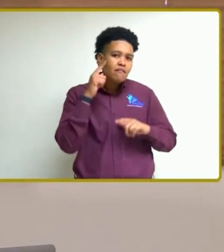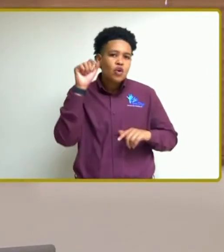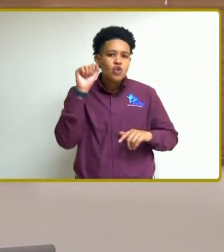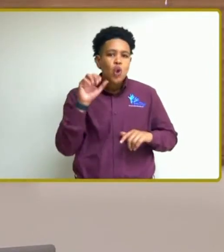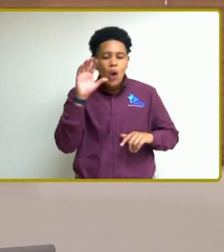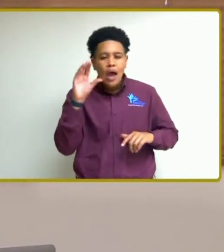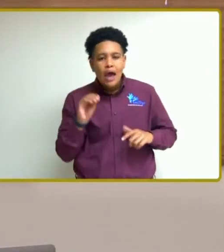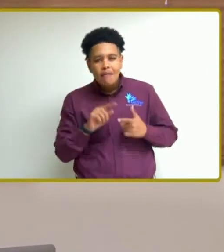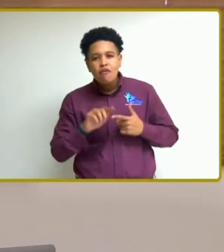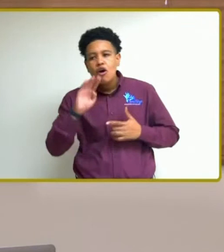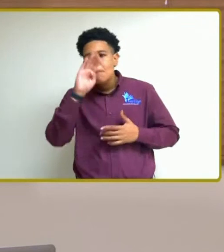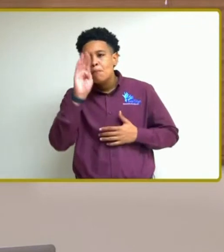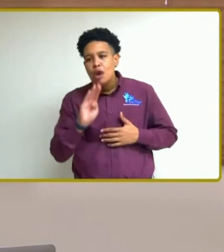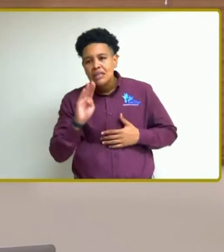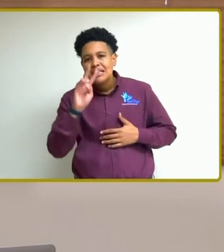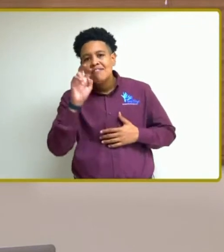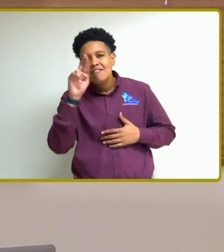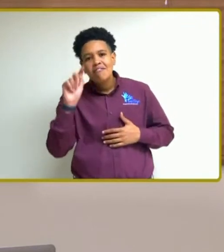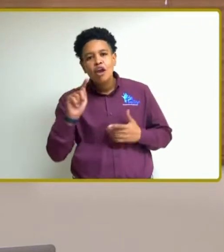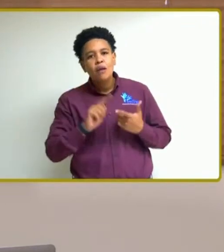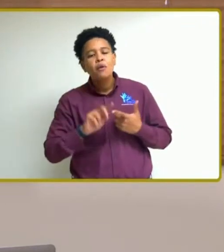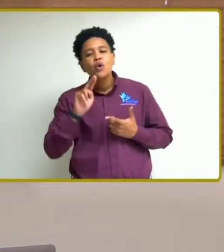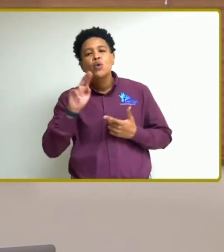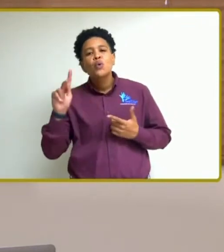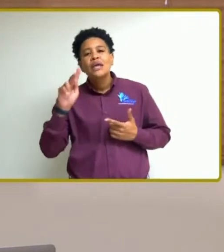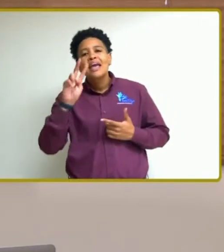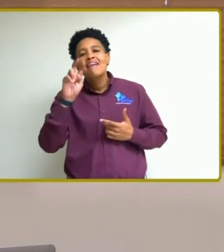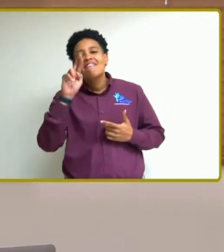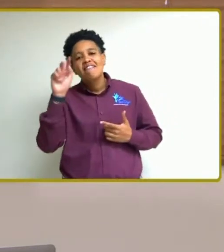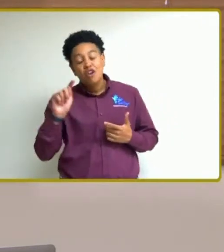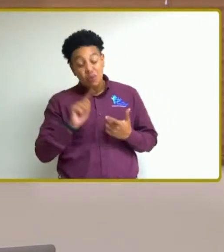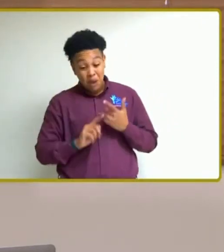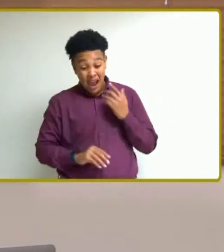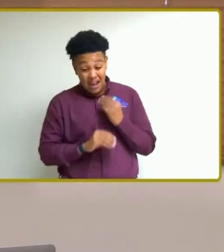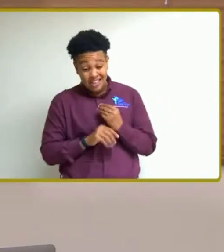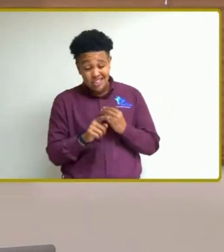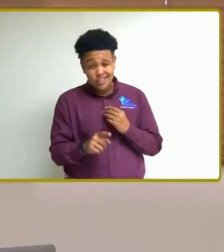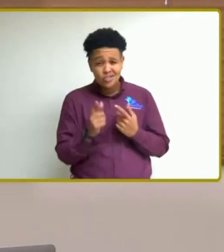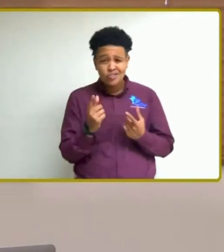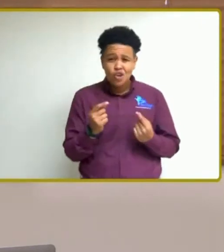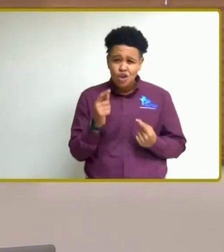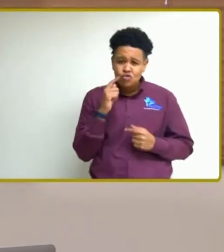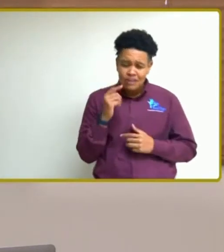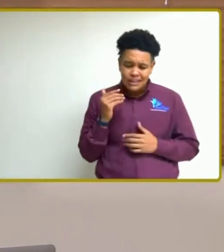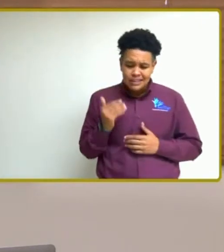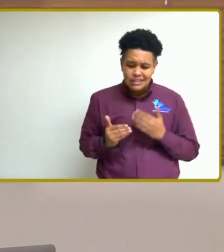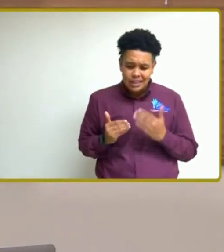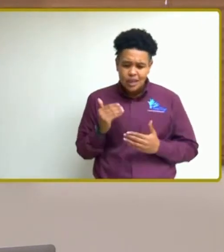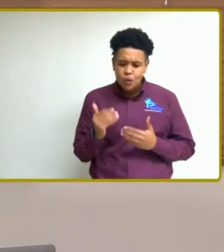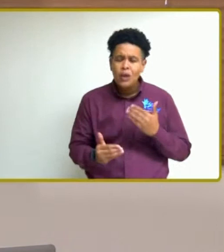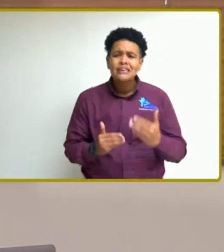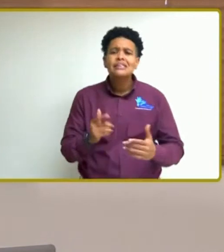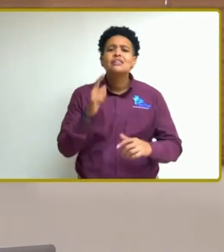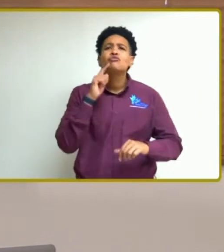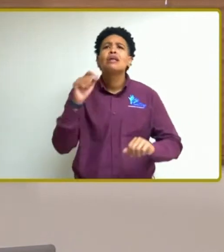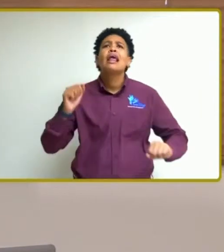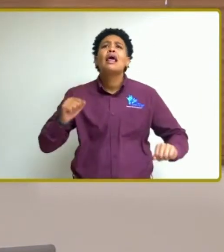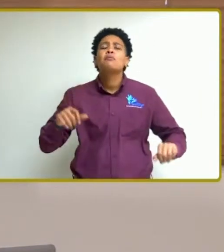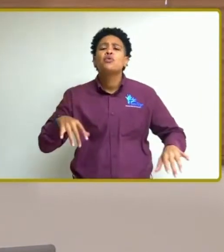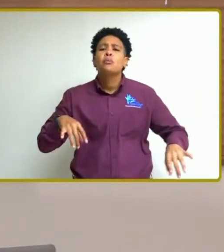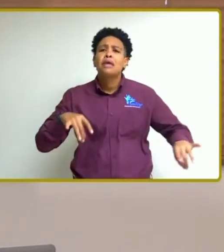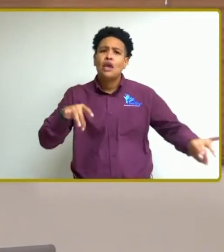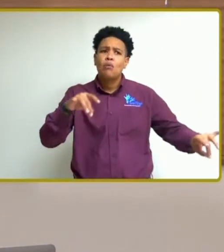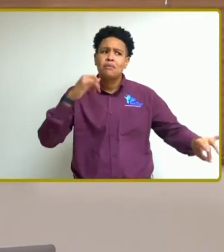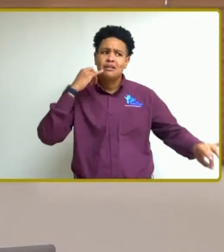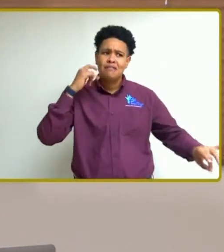the Brazilian variant, as well as the UK variant, and also it does the sequencing that is able to pick up if